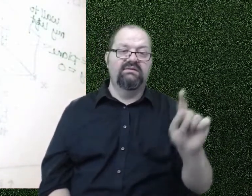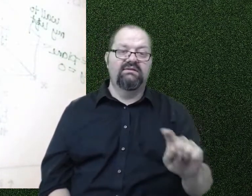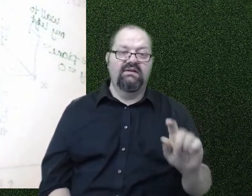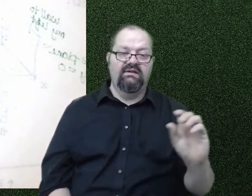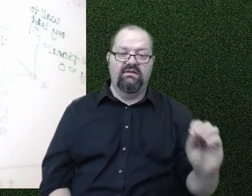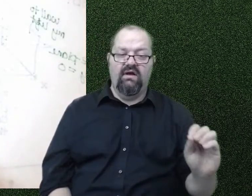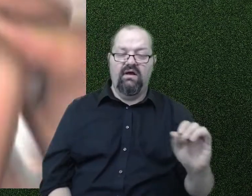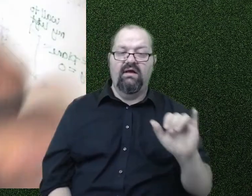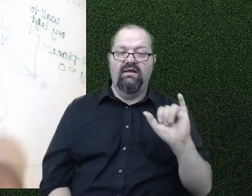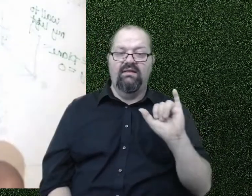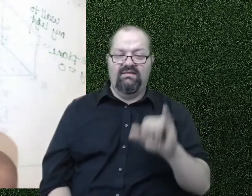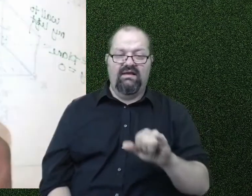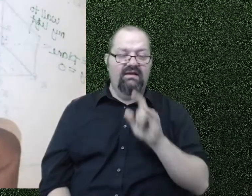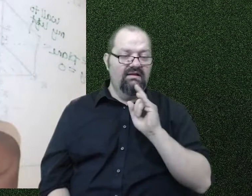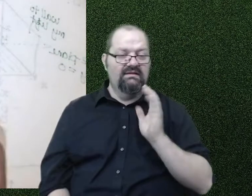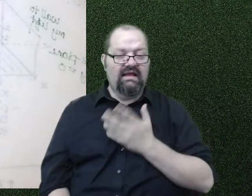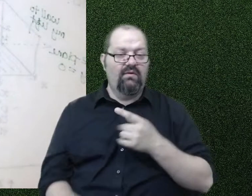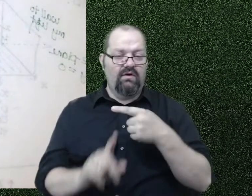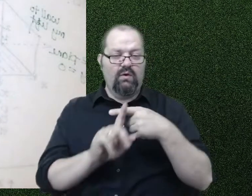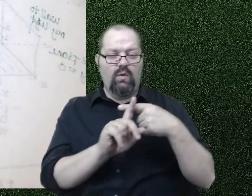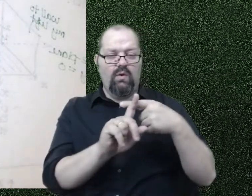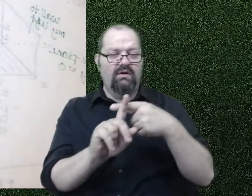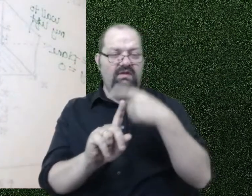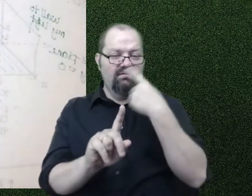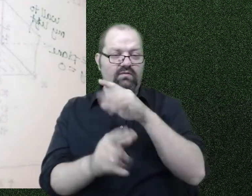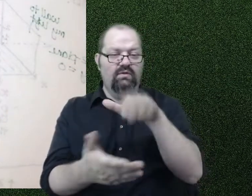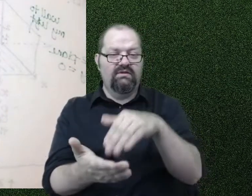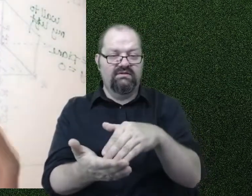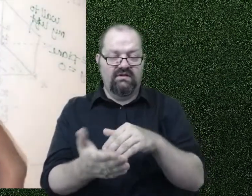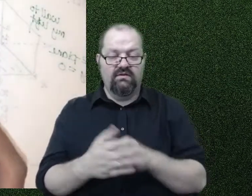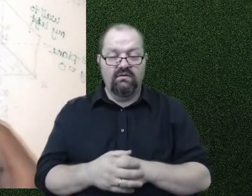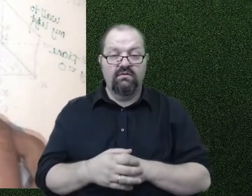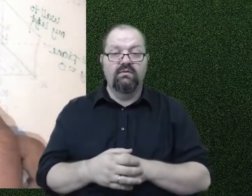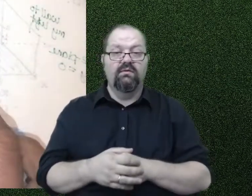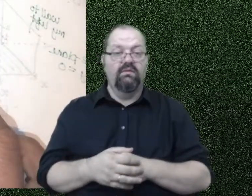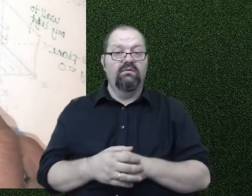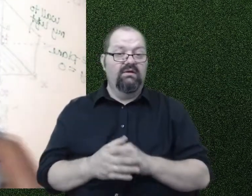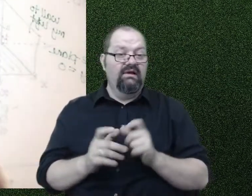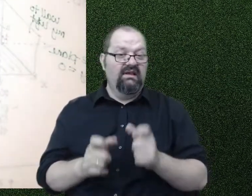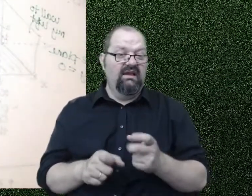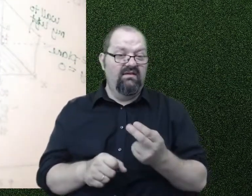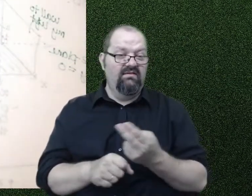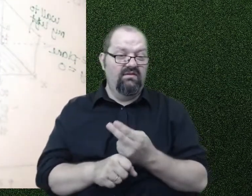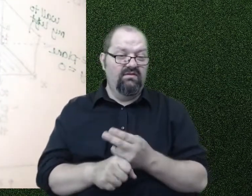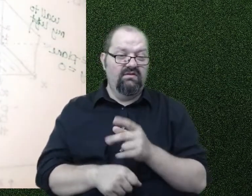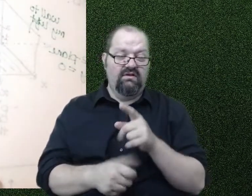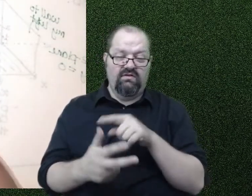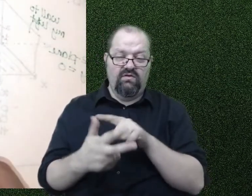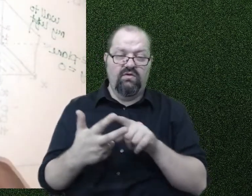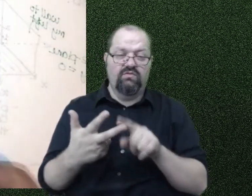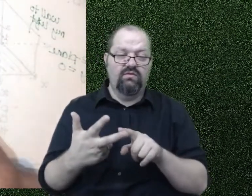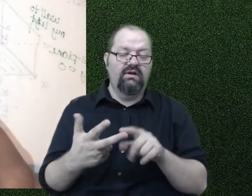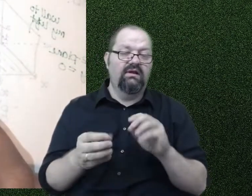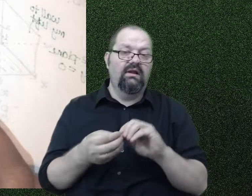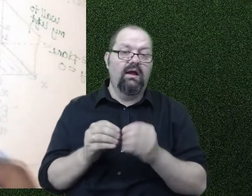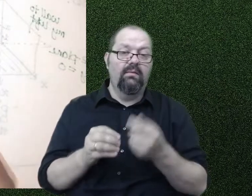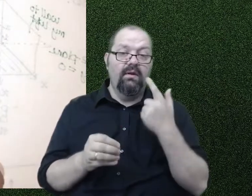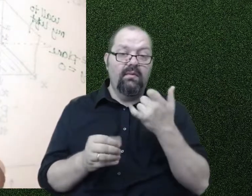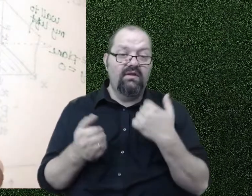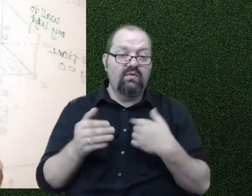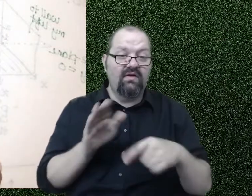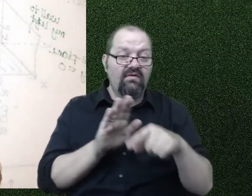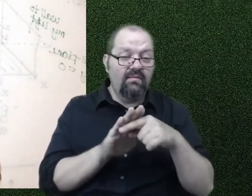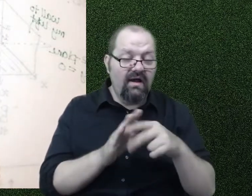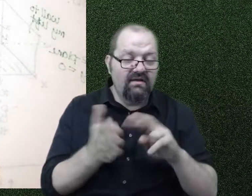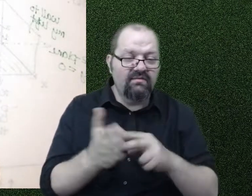Those are the coordinates of my center. They're just given by these three numbers. Now, because there's a minus in these formulas, it's